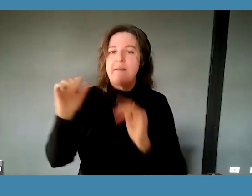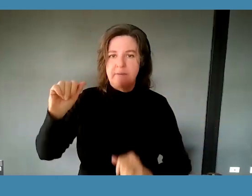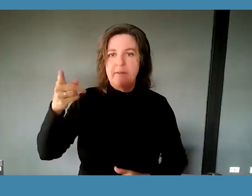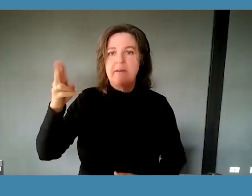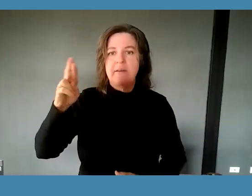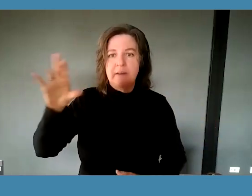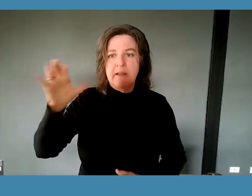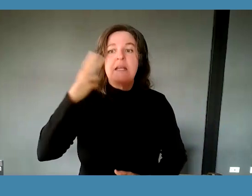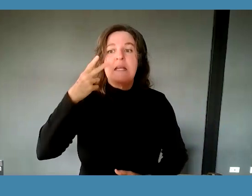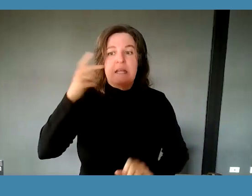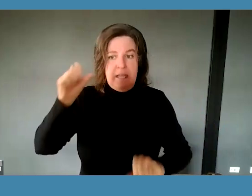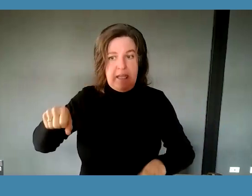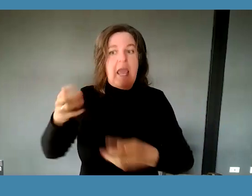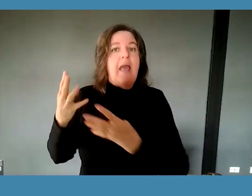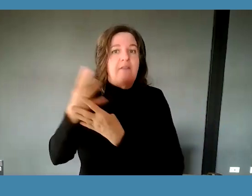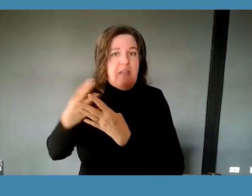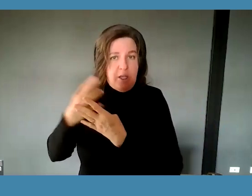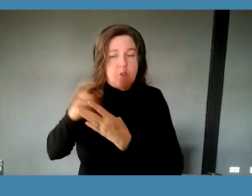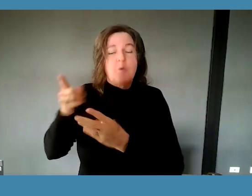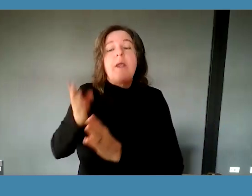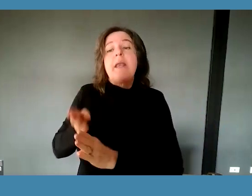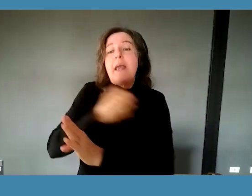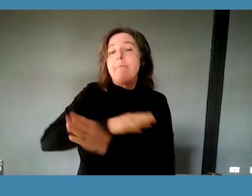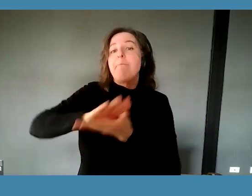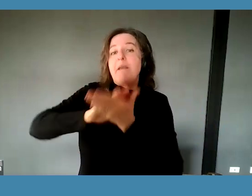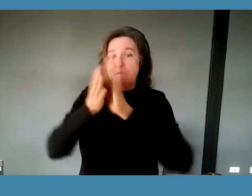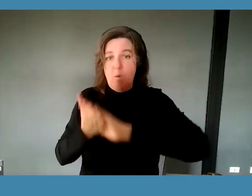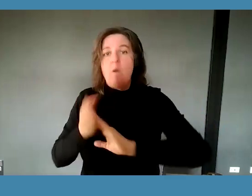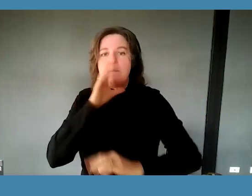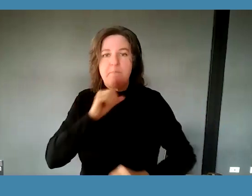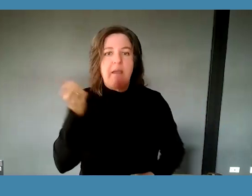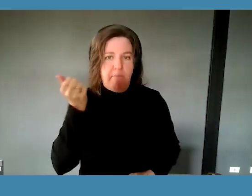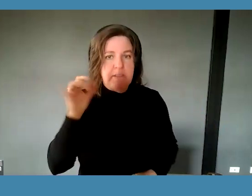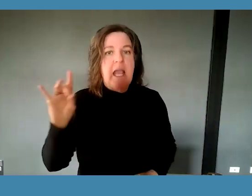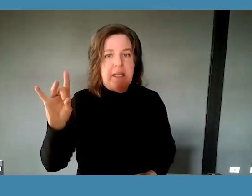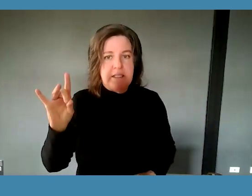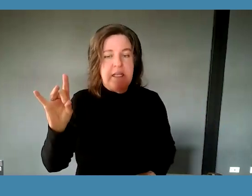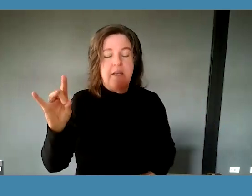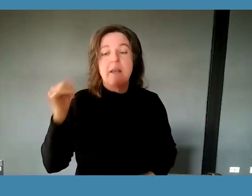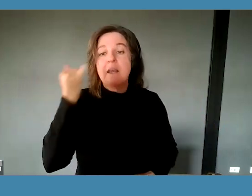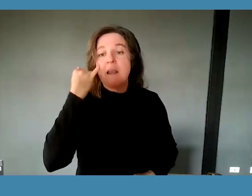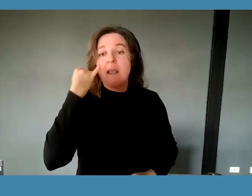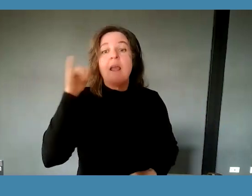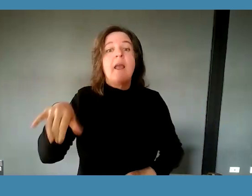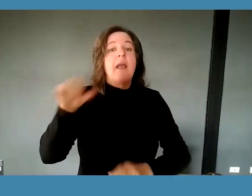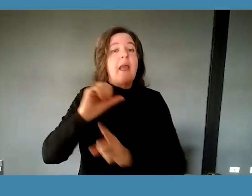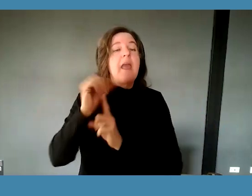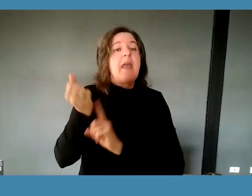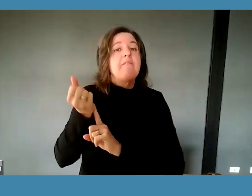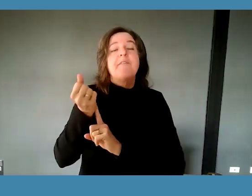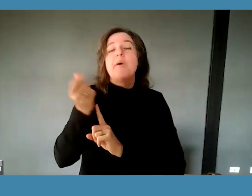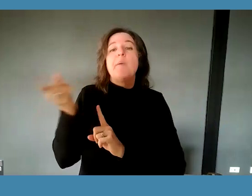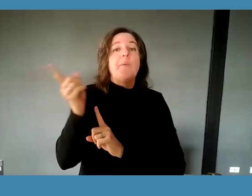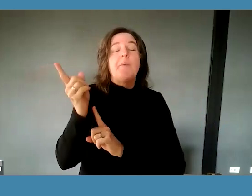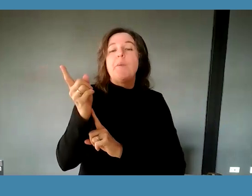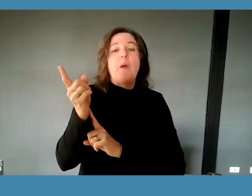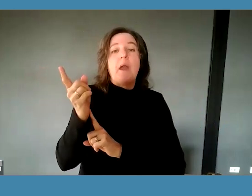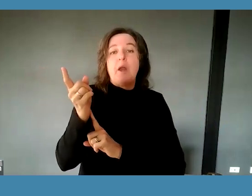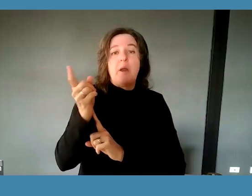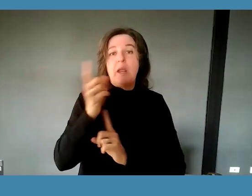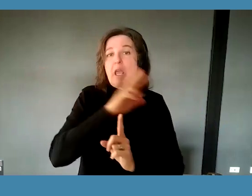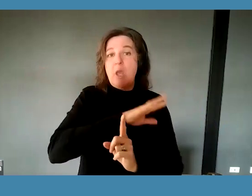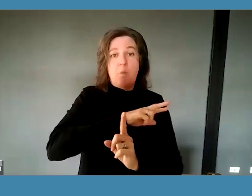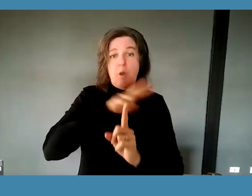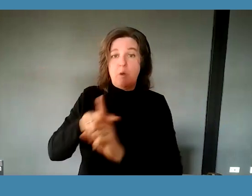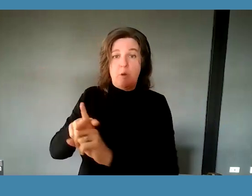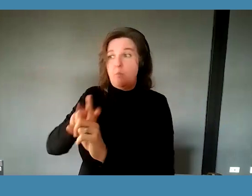screen him, before he turns 18. If it's a circumstance where he might go directly onto the waiver, you